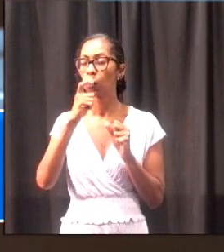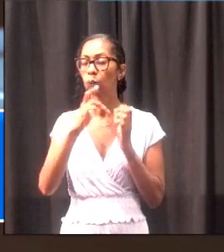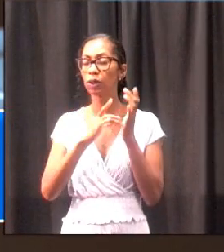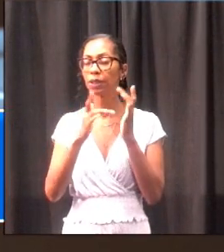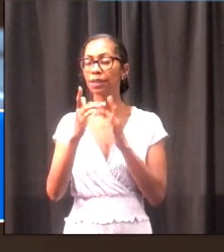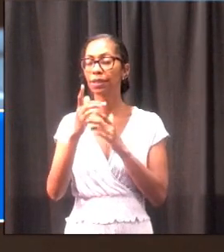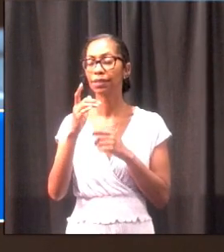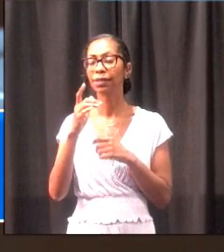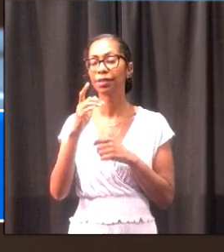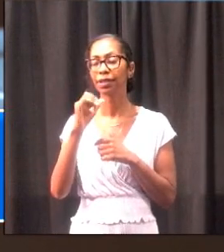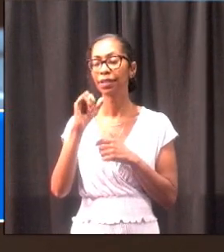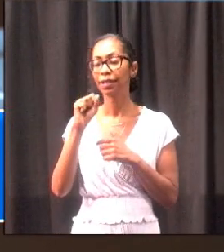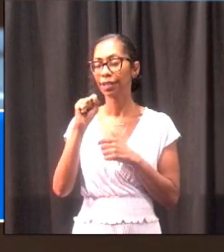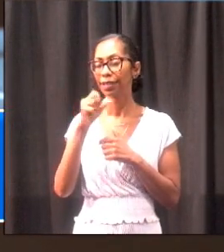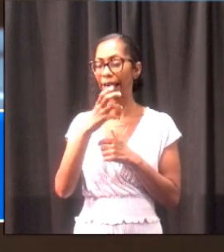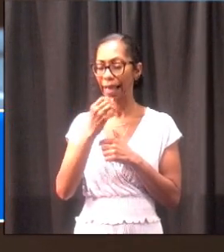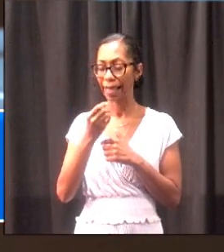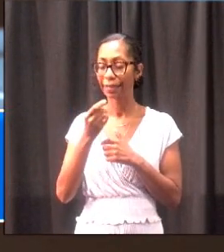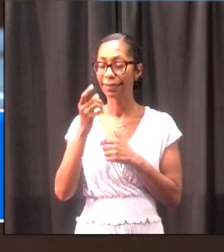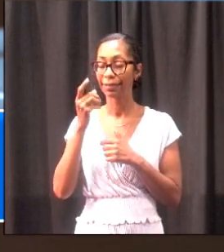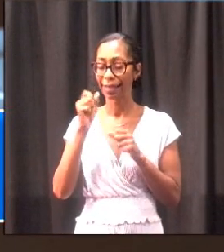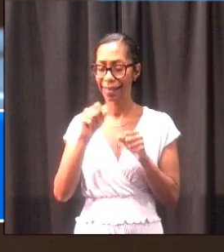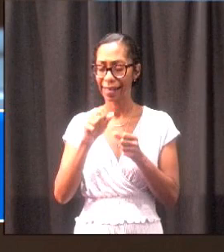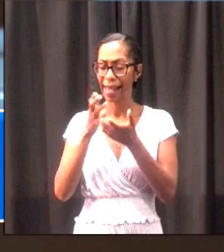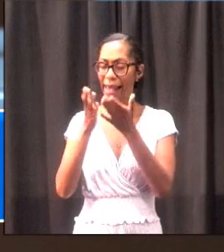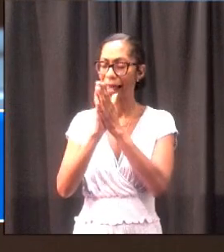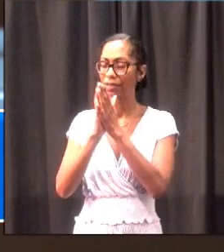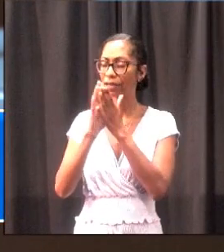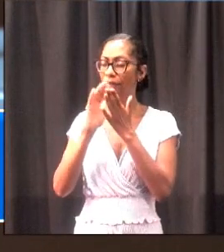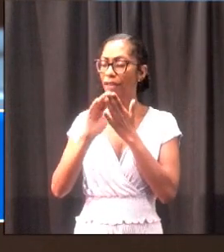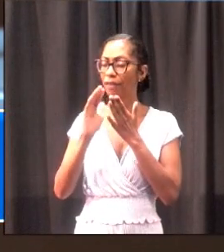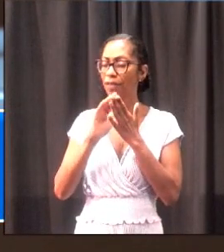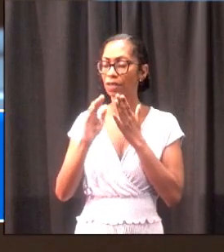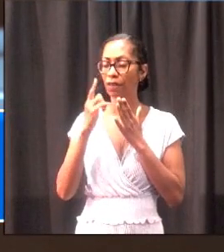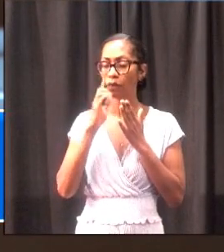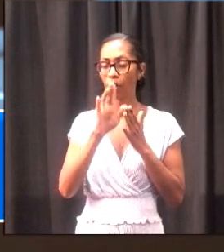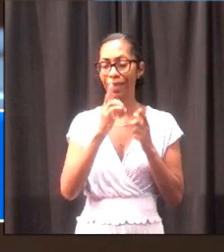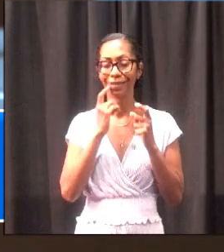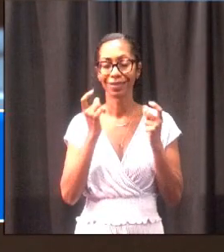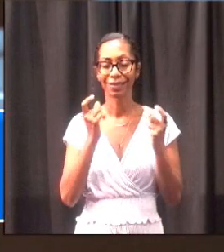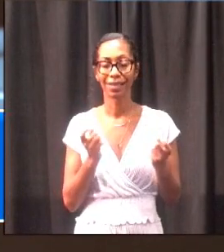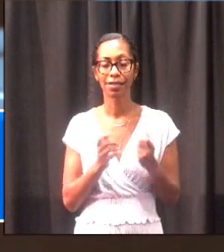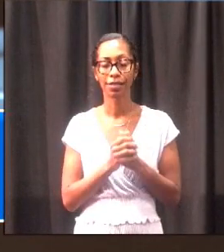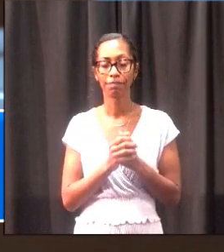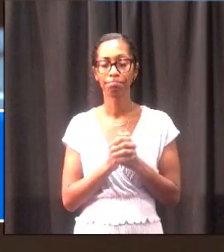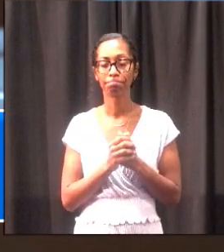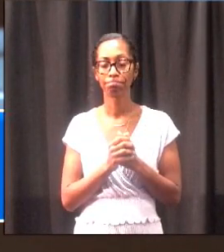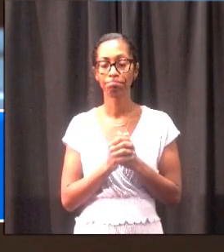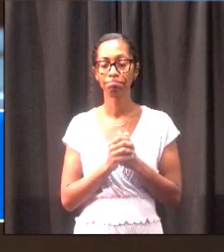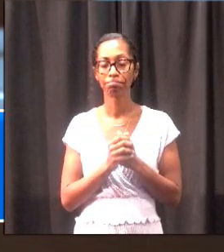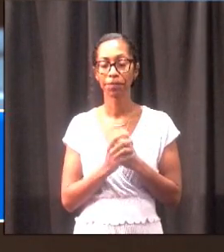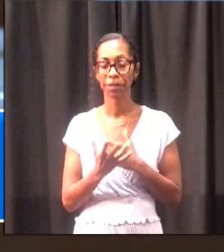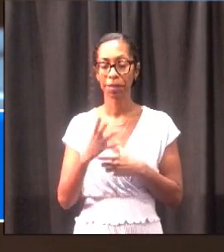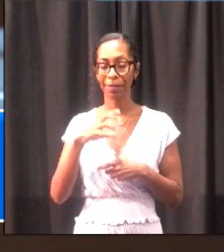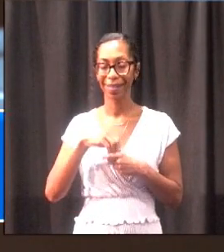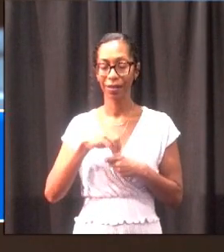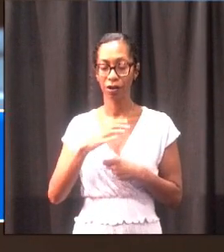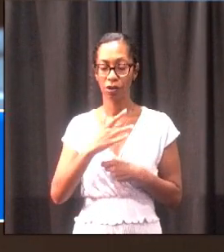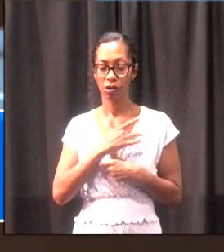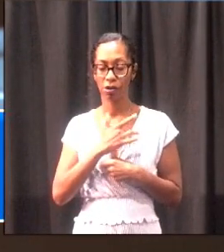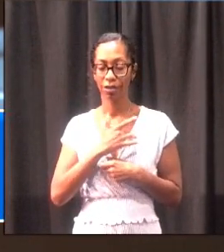is ask him to forgive them of their sins, to come into their hearts and save